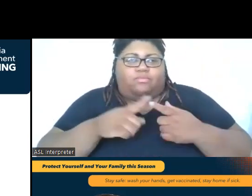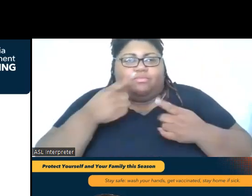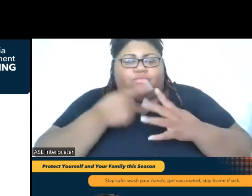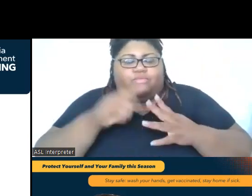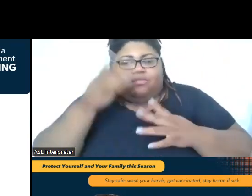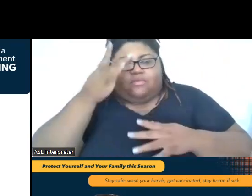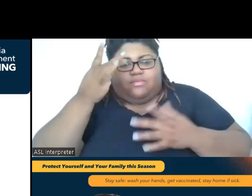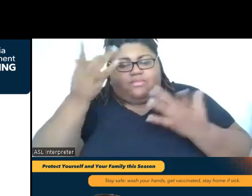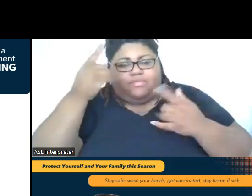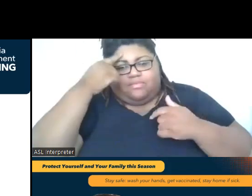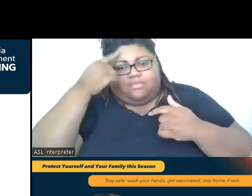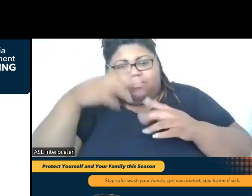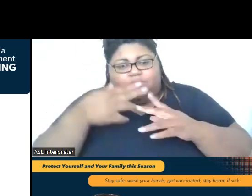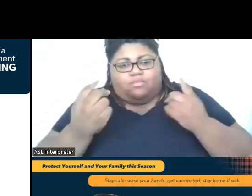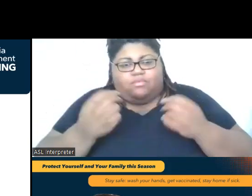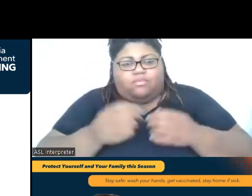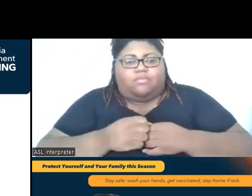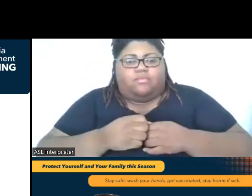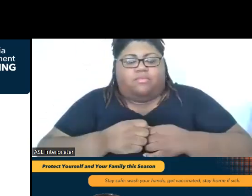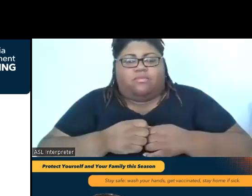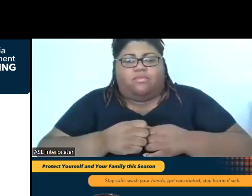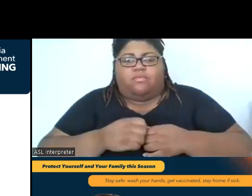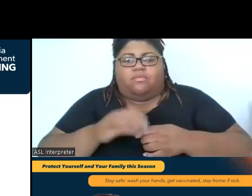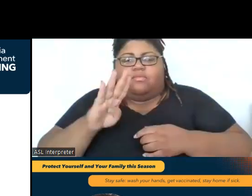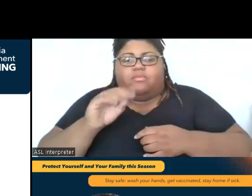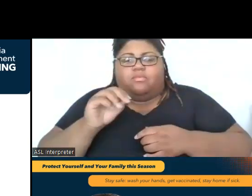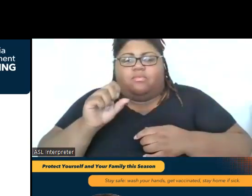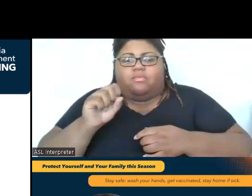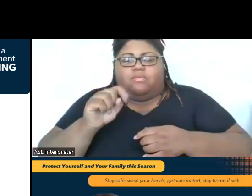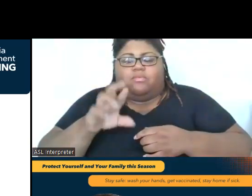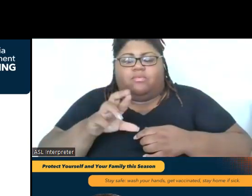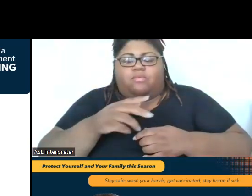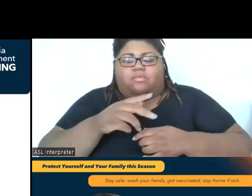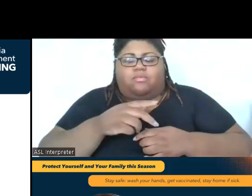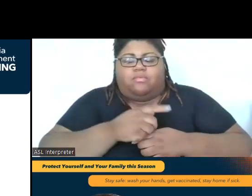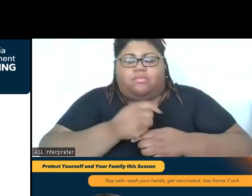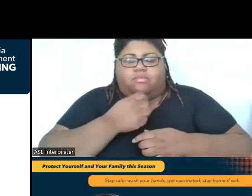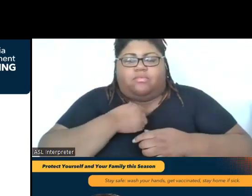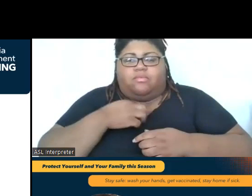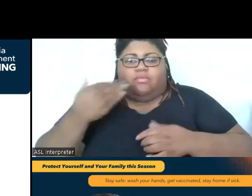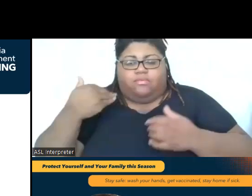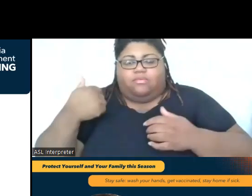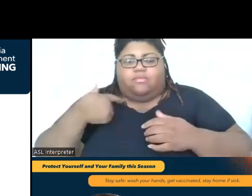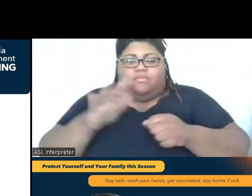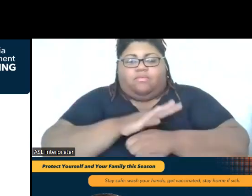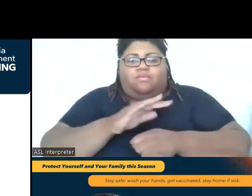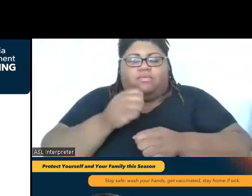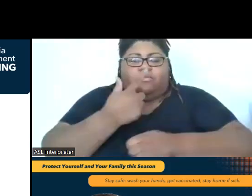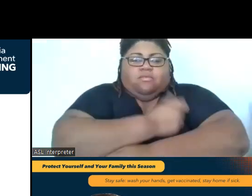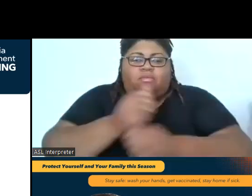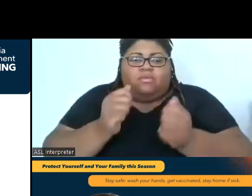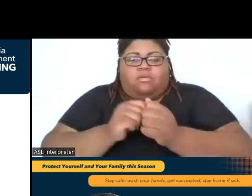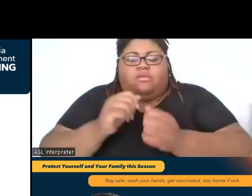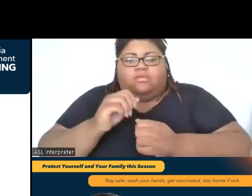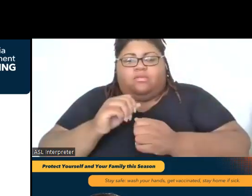The bivalent booster, which covers Omicron. The question was, I was fully vaccinated with a booster. I had early COVID and